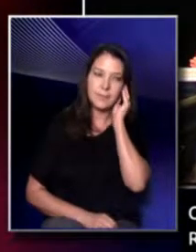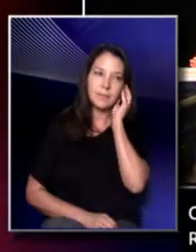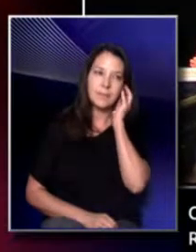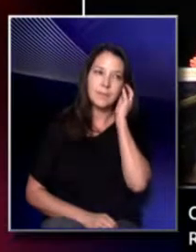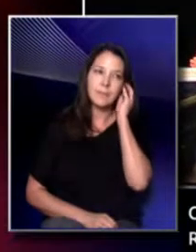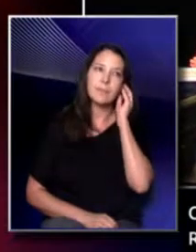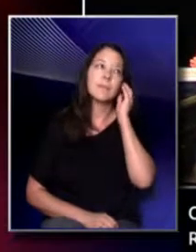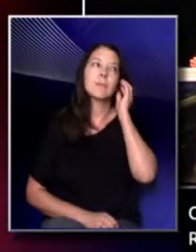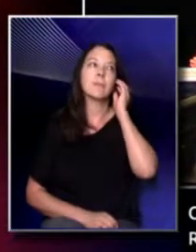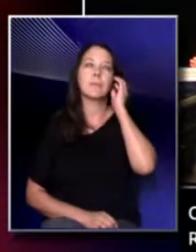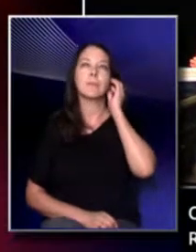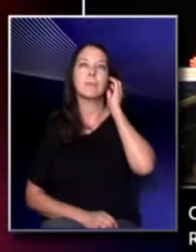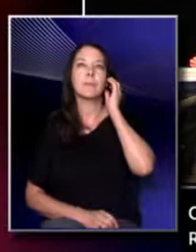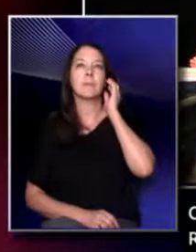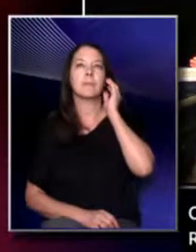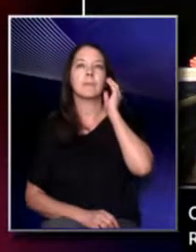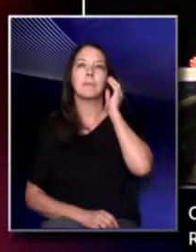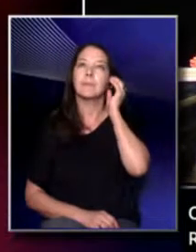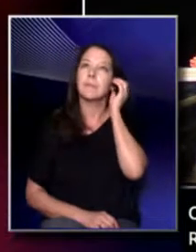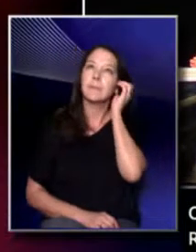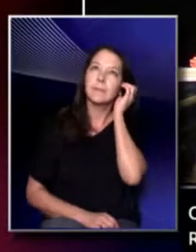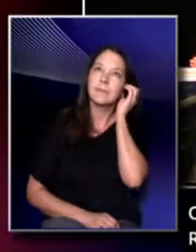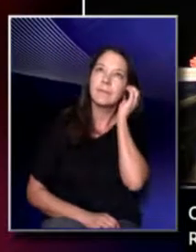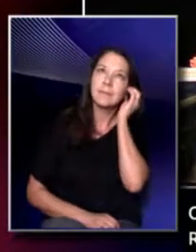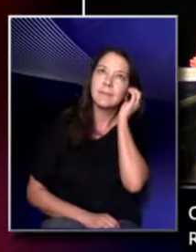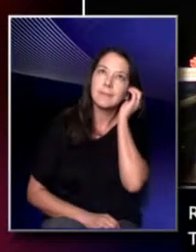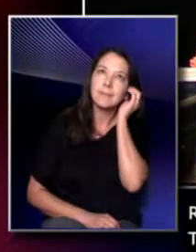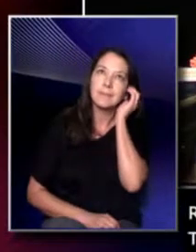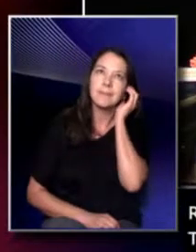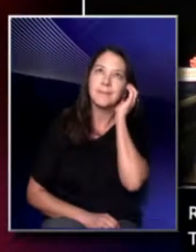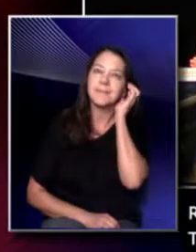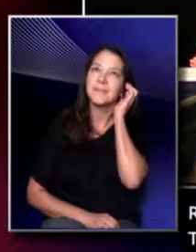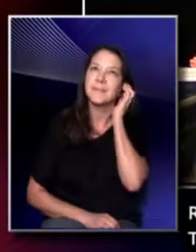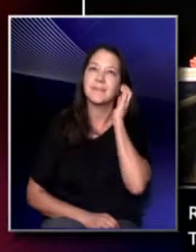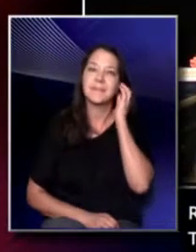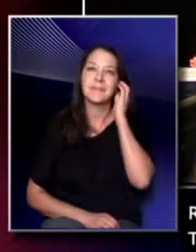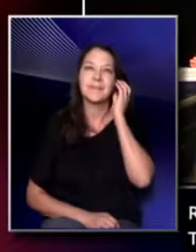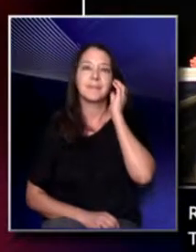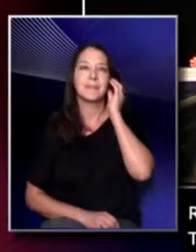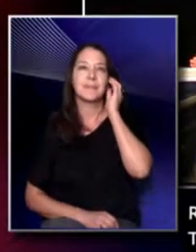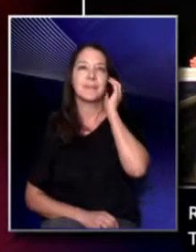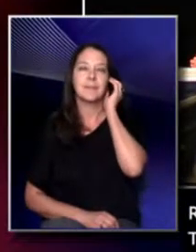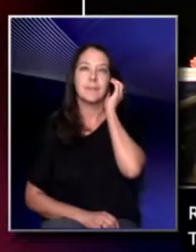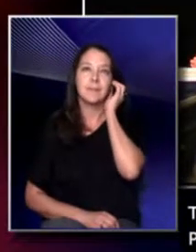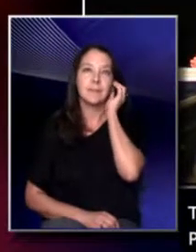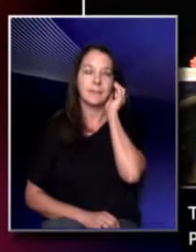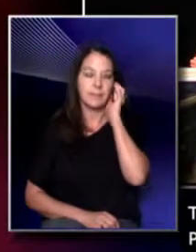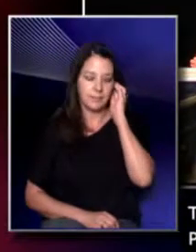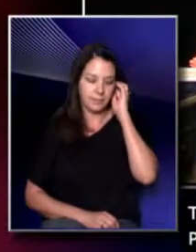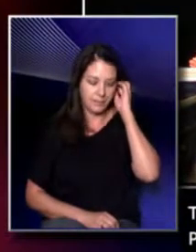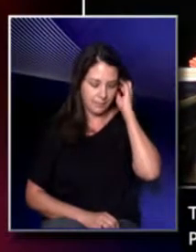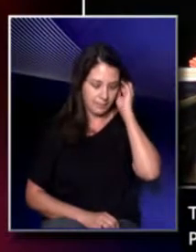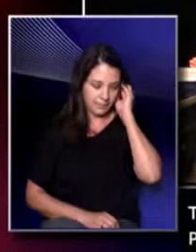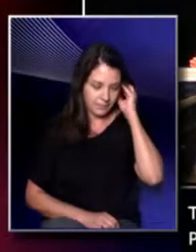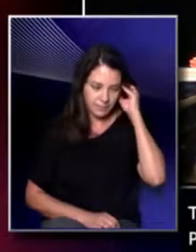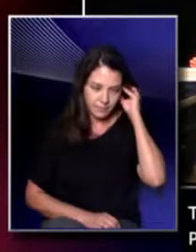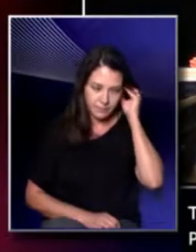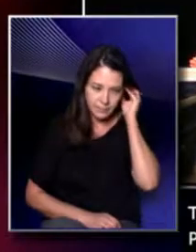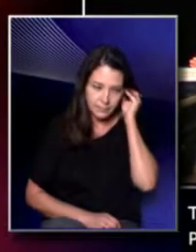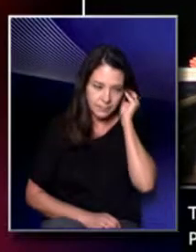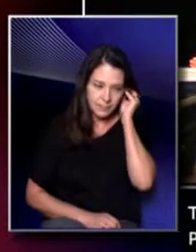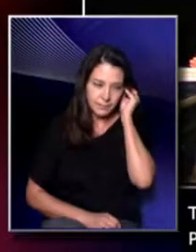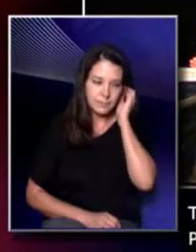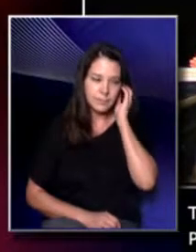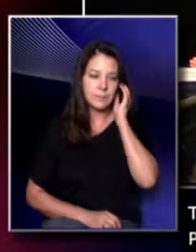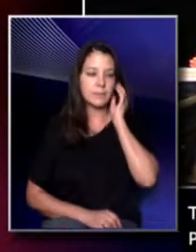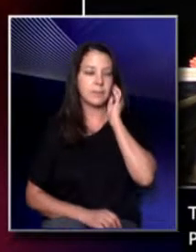Those are the things that I'm particularly interested in seeing and would like to actually be able to present